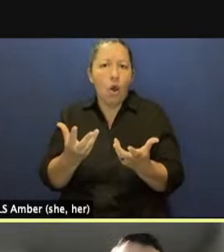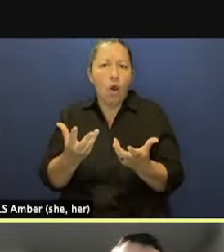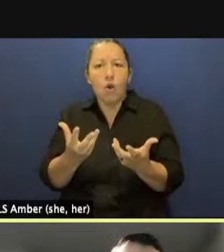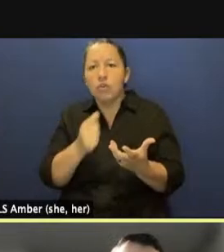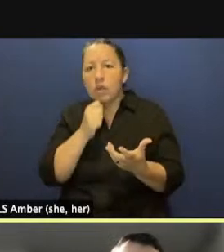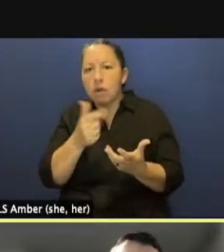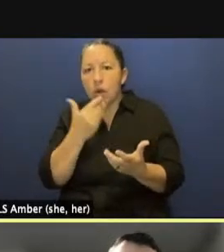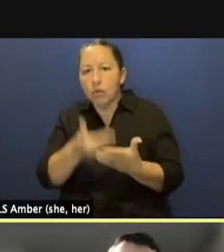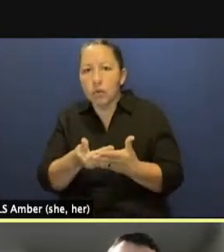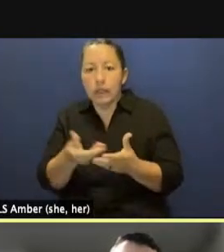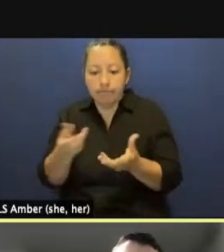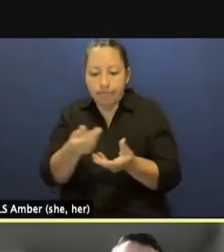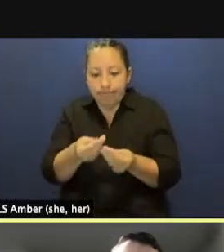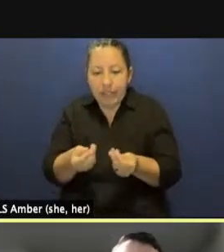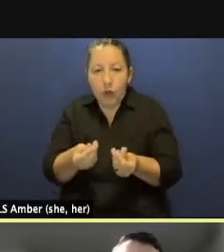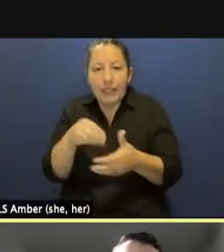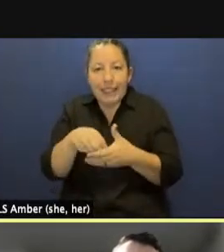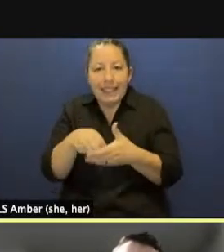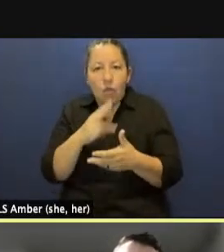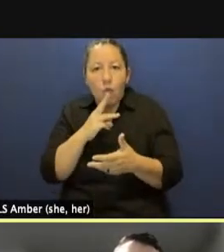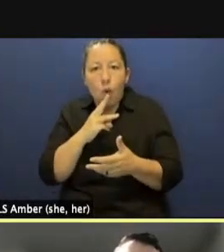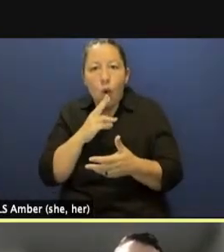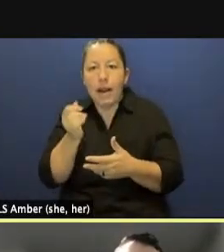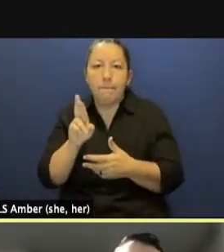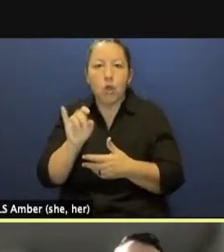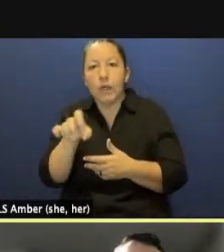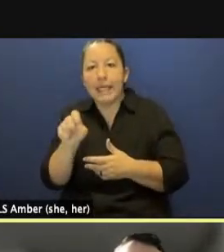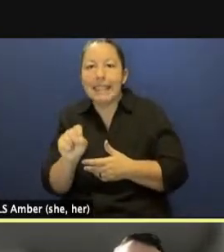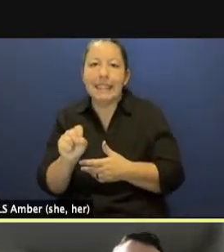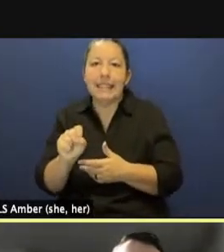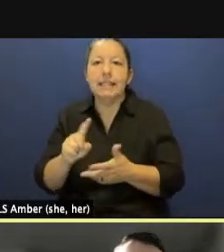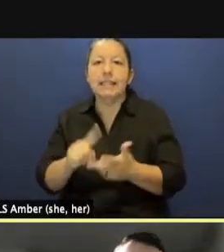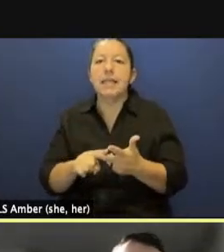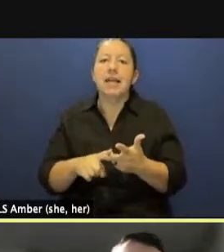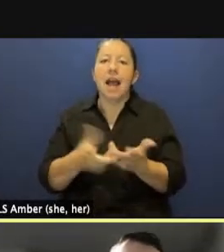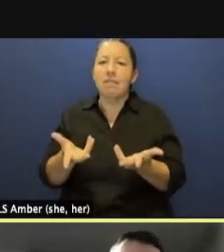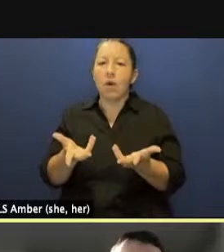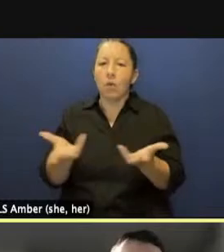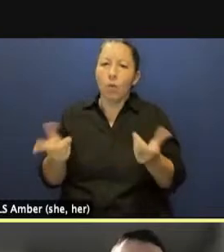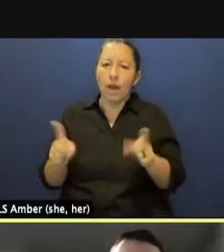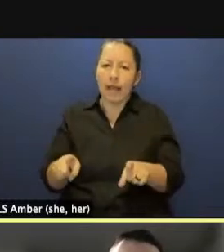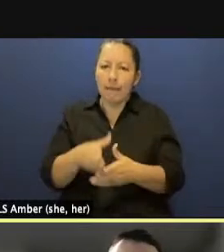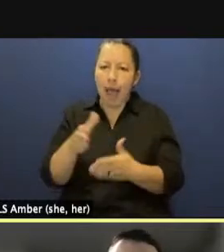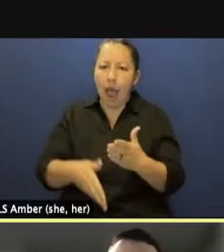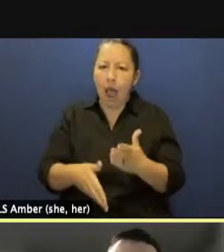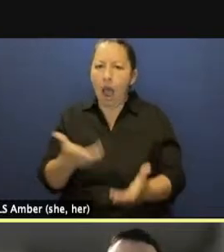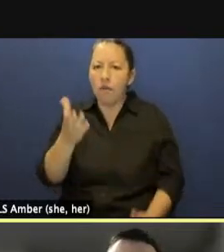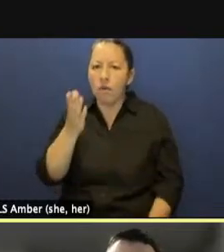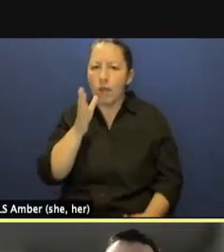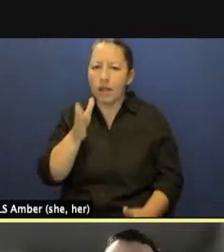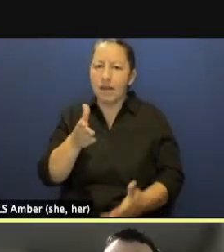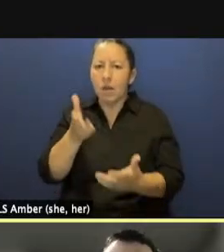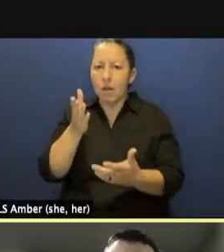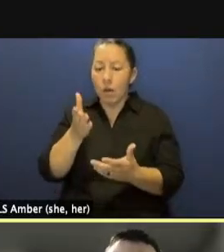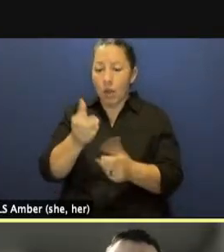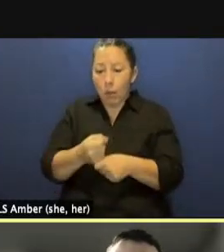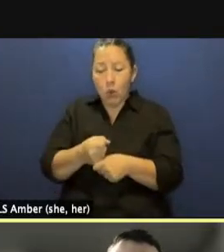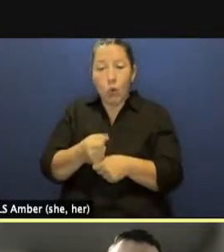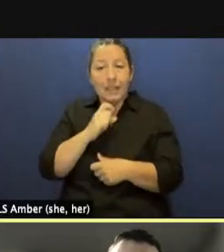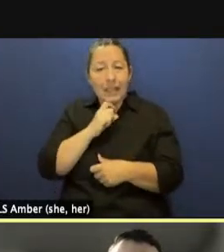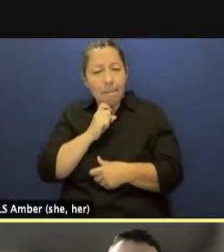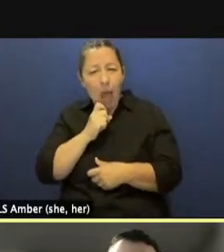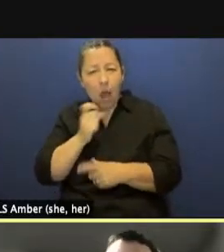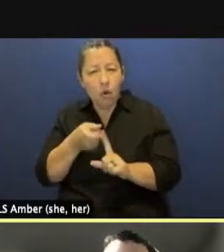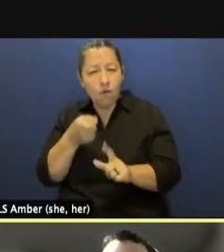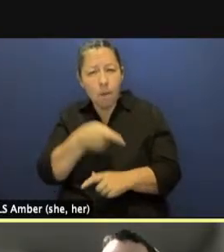So that would be the core of the mission. If we can extend it to, we have an optional extended mission, if we can have more mass or more time at